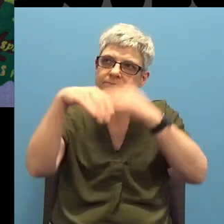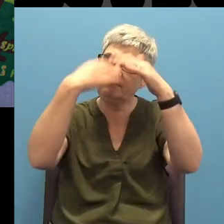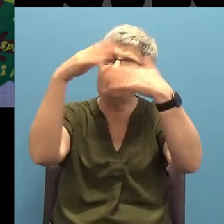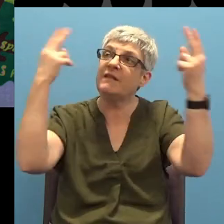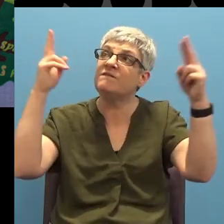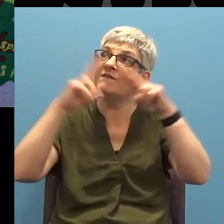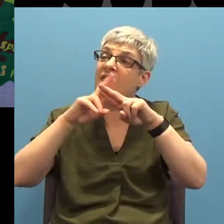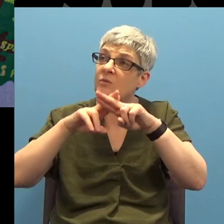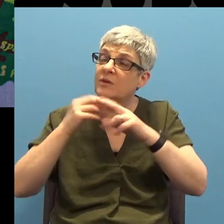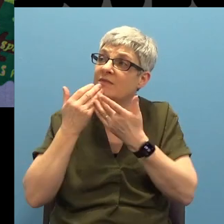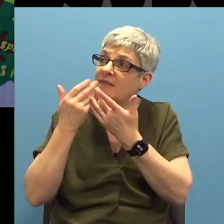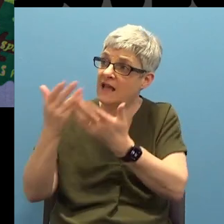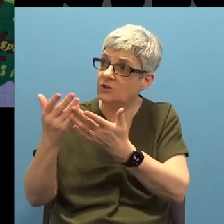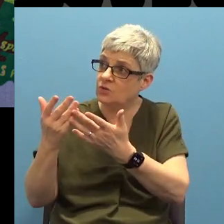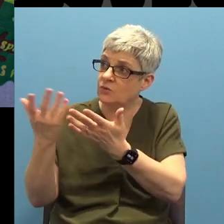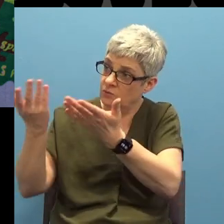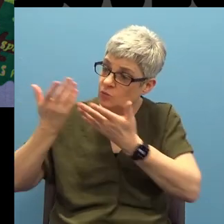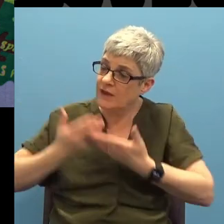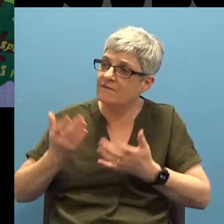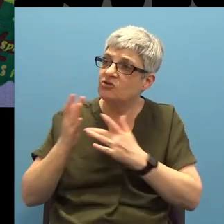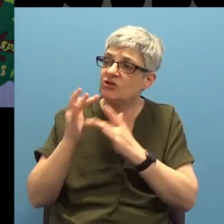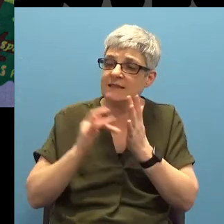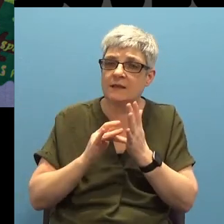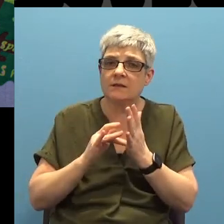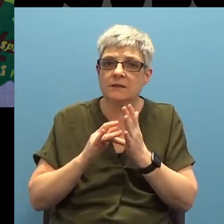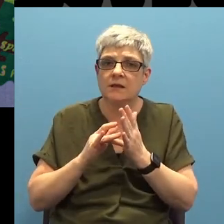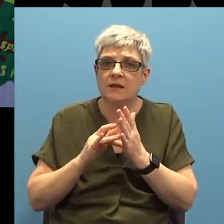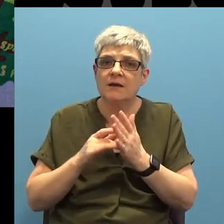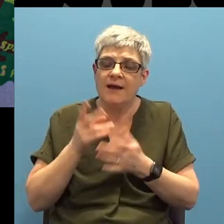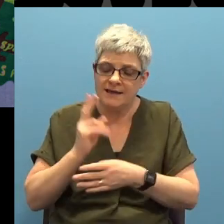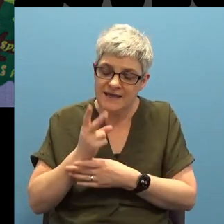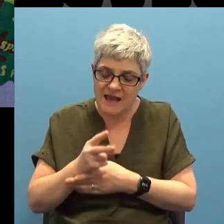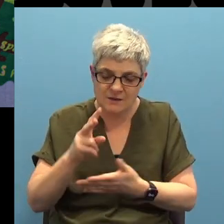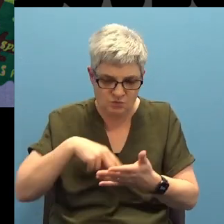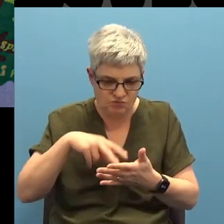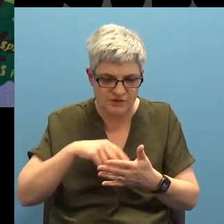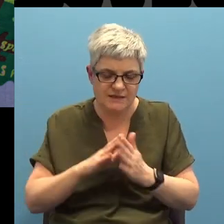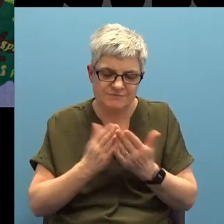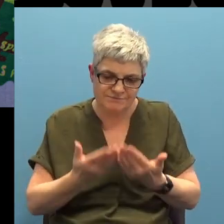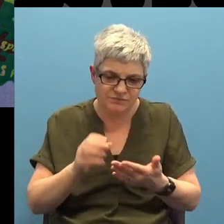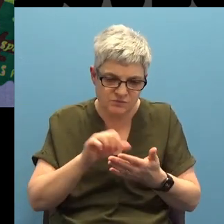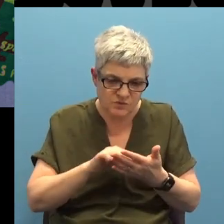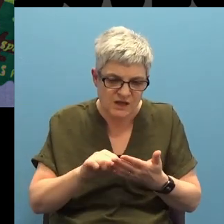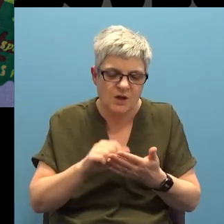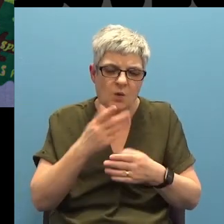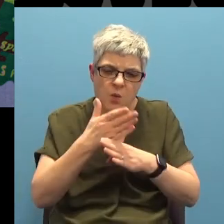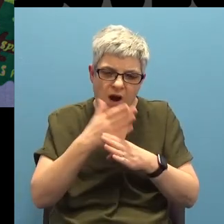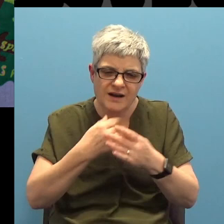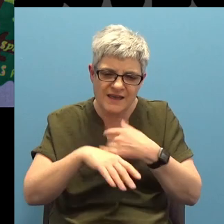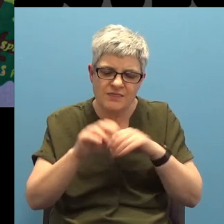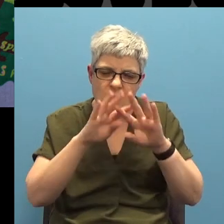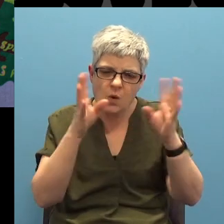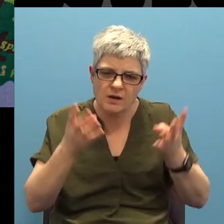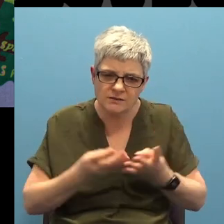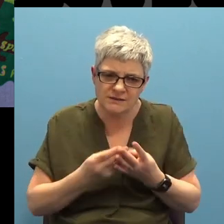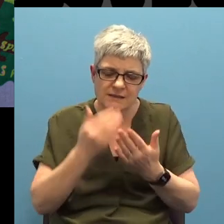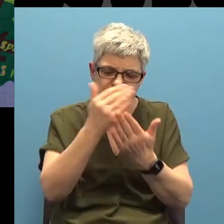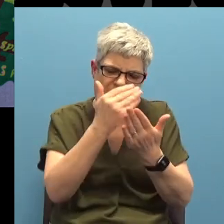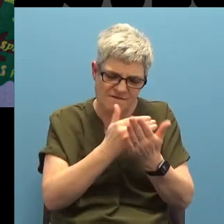thank you that you have given us Jesus. Once again, we read of his work in the world, his manifesto for